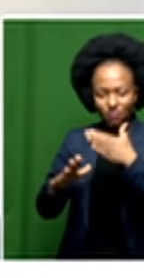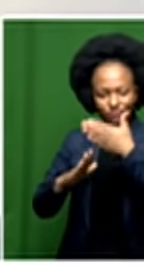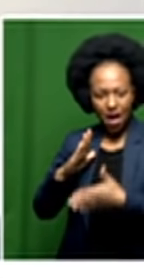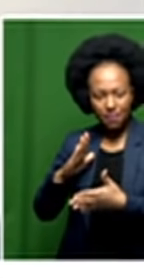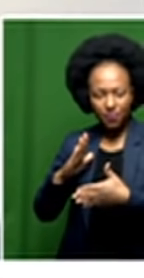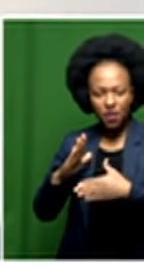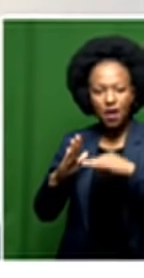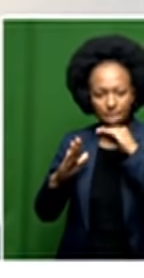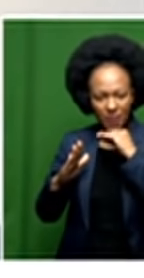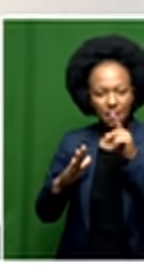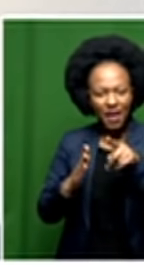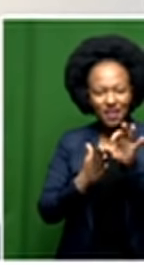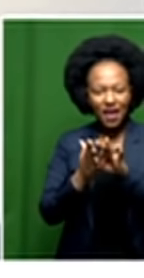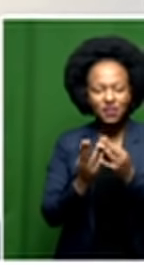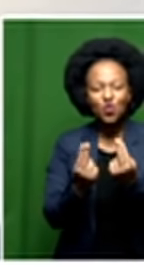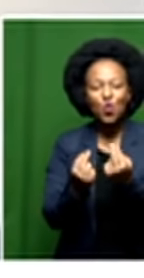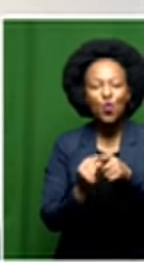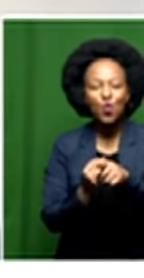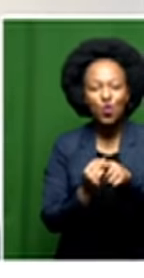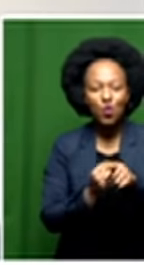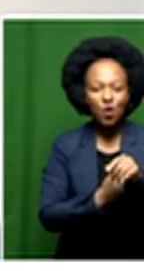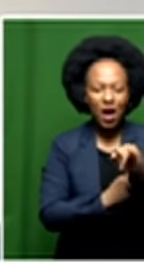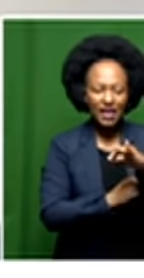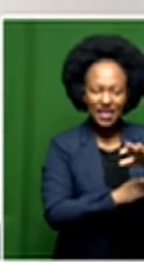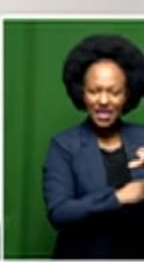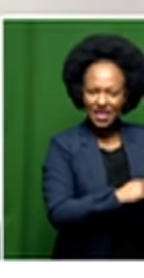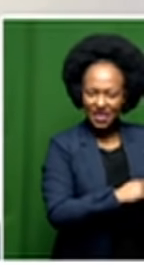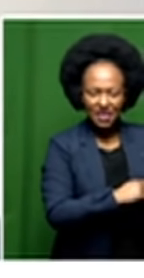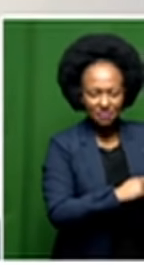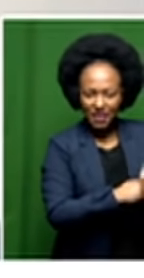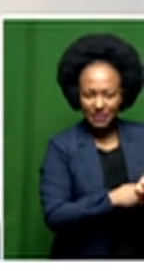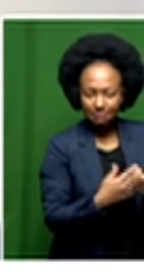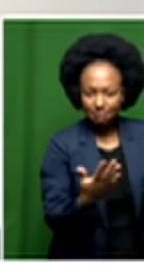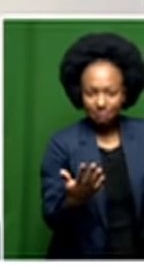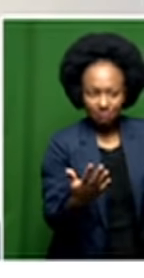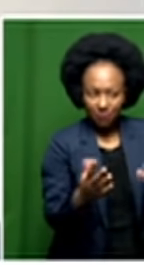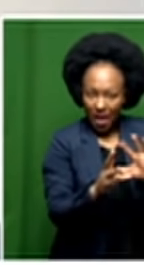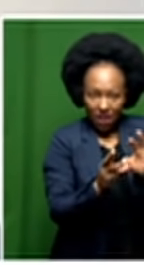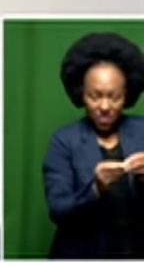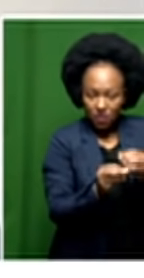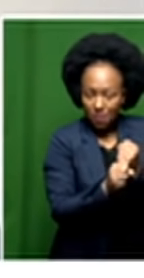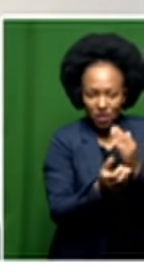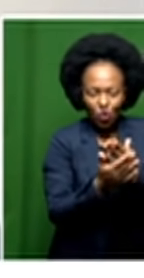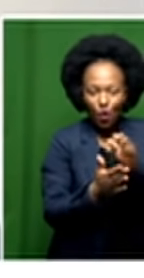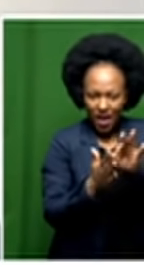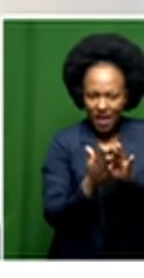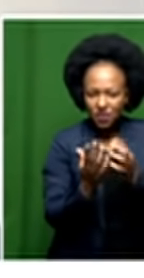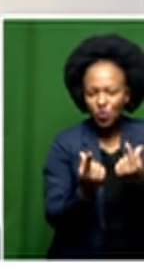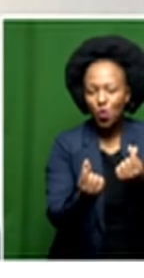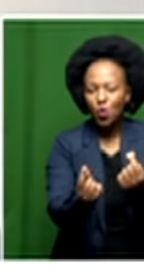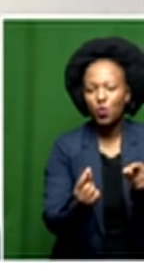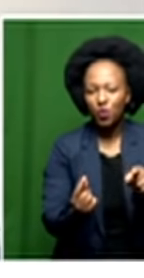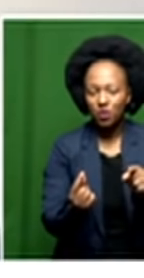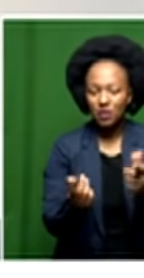there should be a fresh election. And the IEC must simply put its ducks in a row to conduct that election. So that's